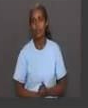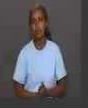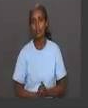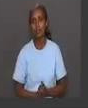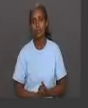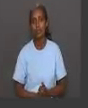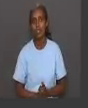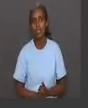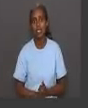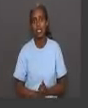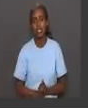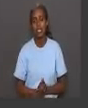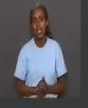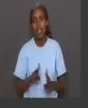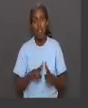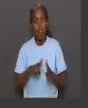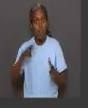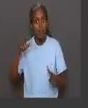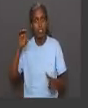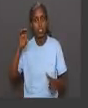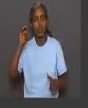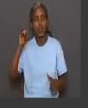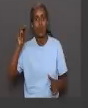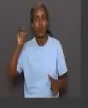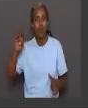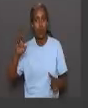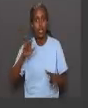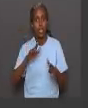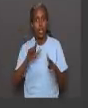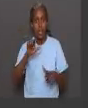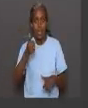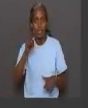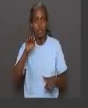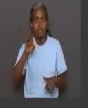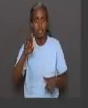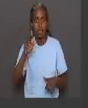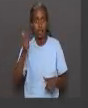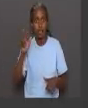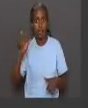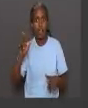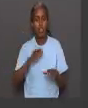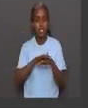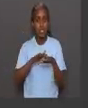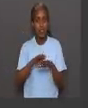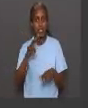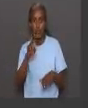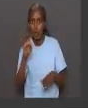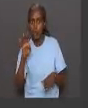radius. The larger cone's lateral surface is